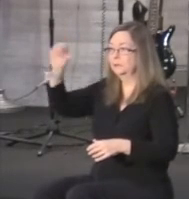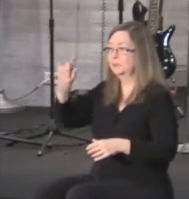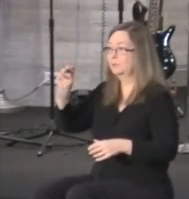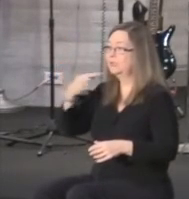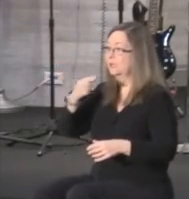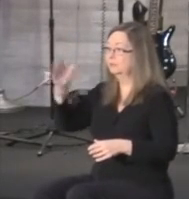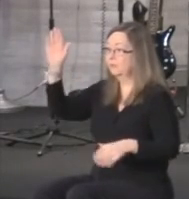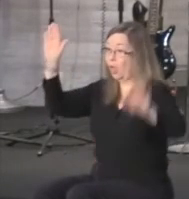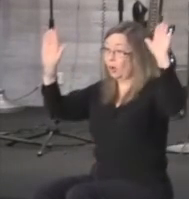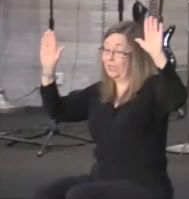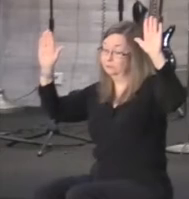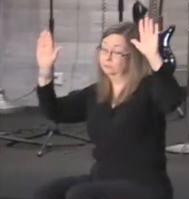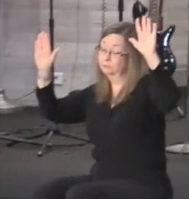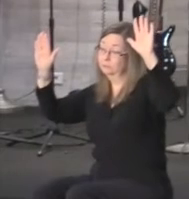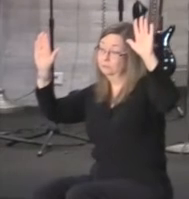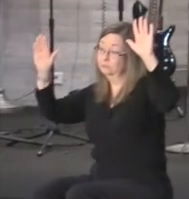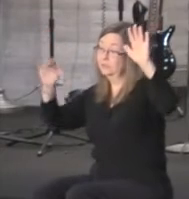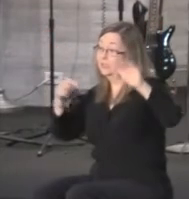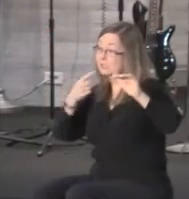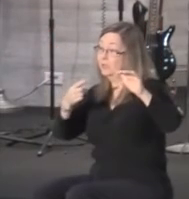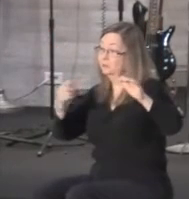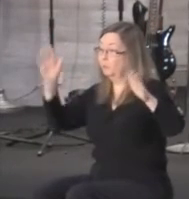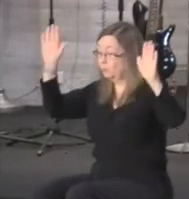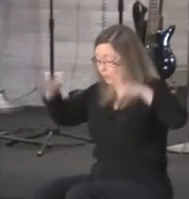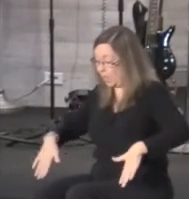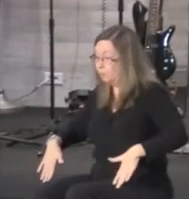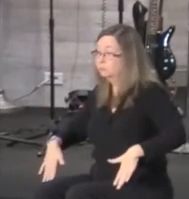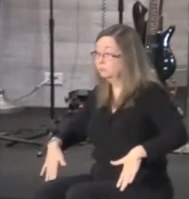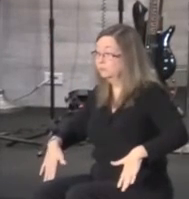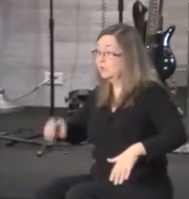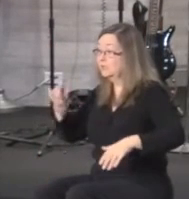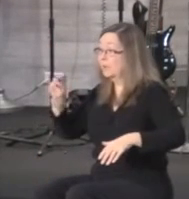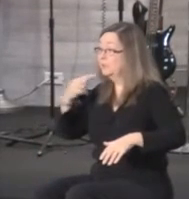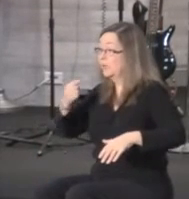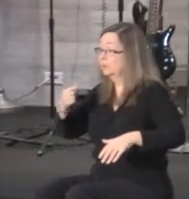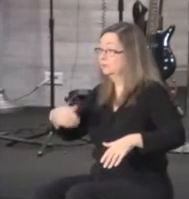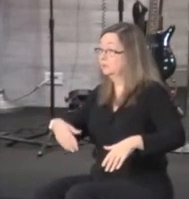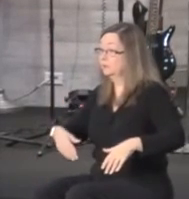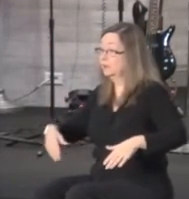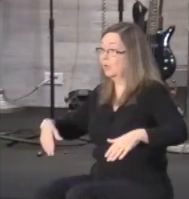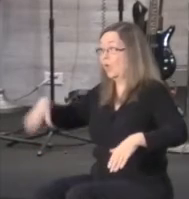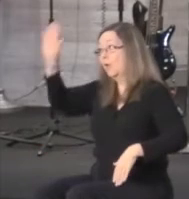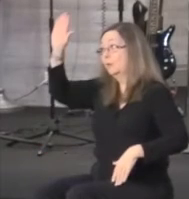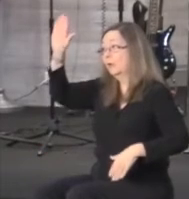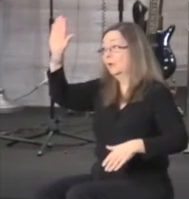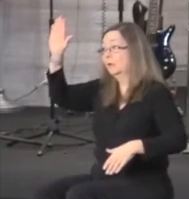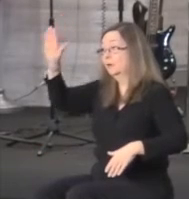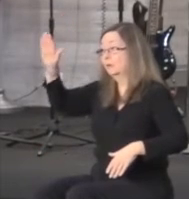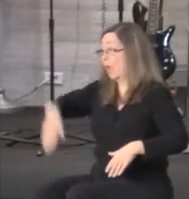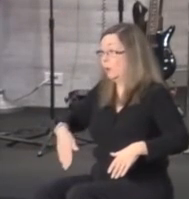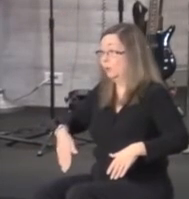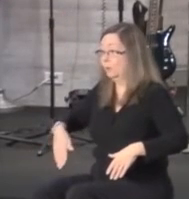Simon Says, put your other hand up. Simon Says, put them down. Simon Says, put a hand back up. Put it